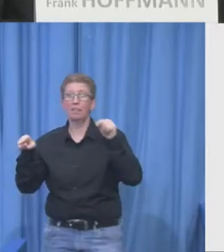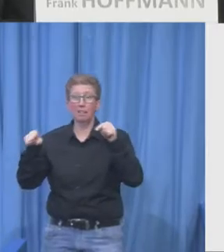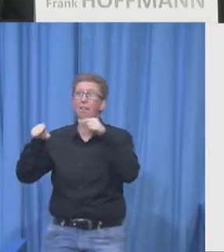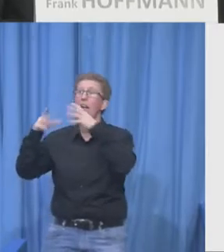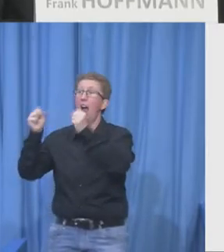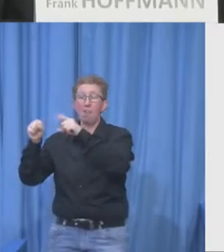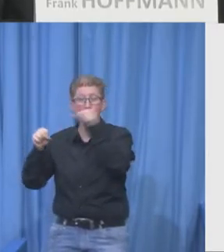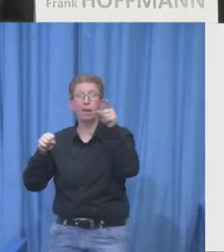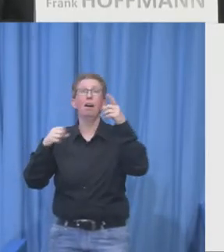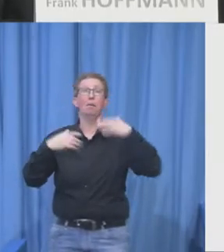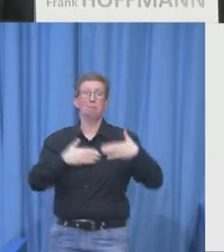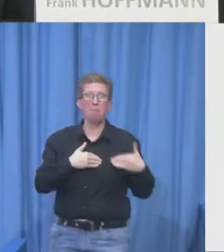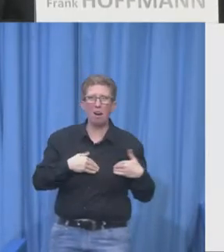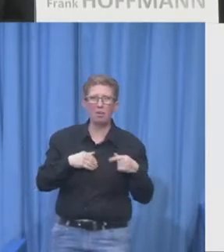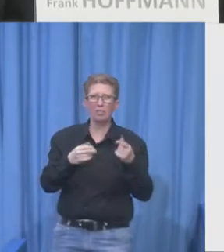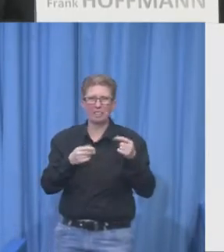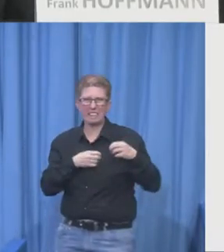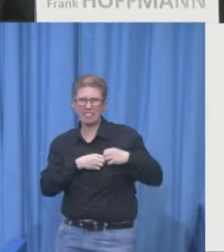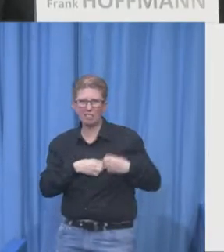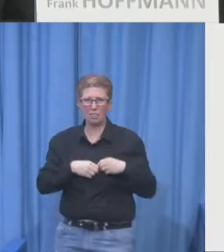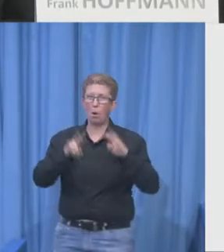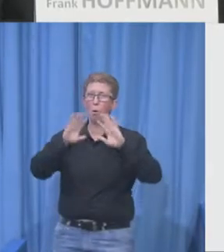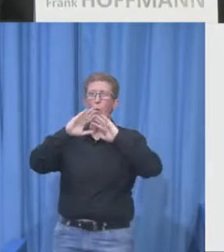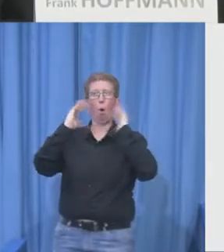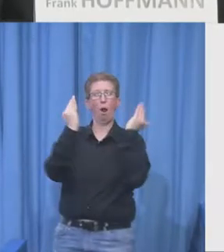very, very much differing